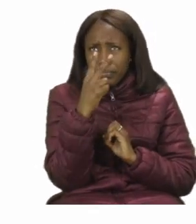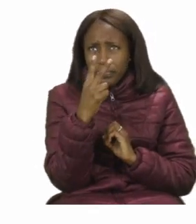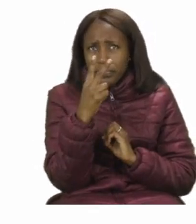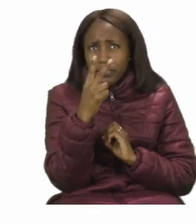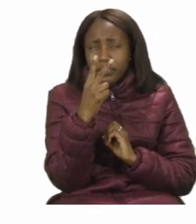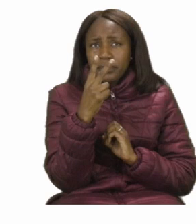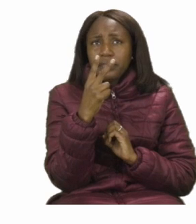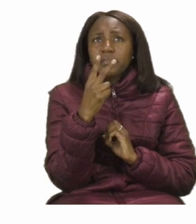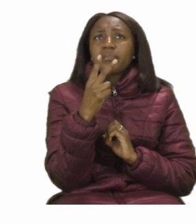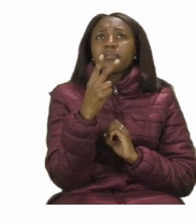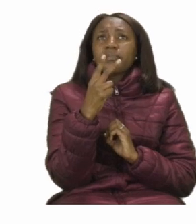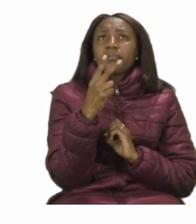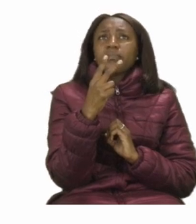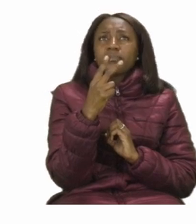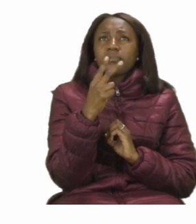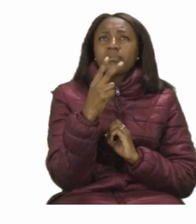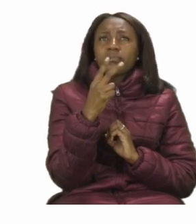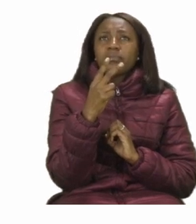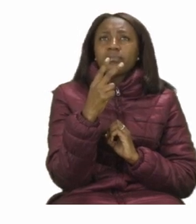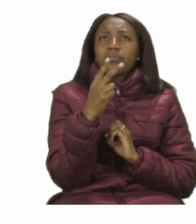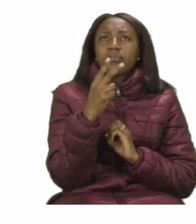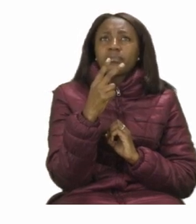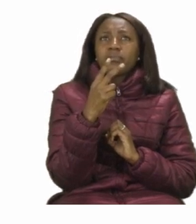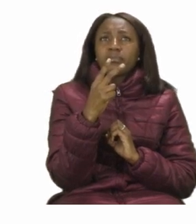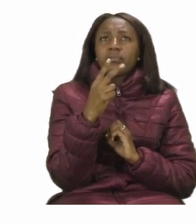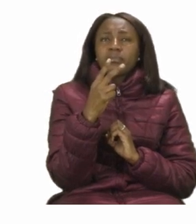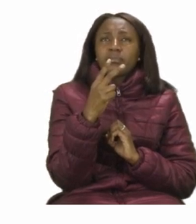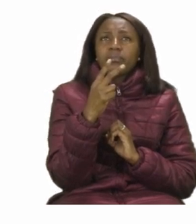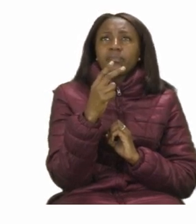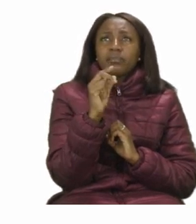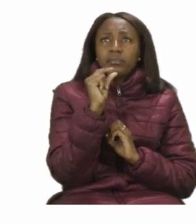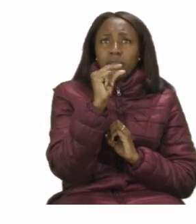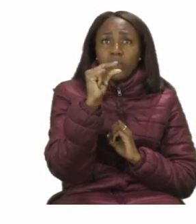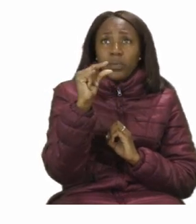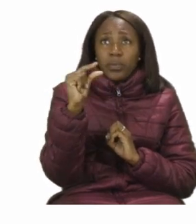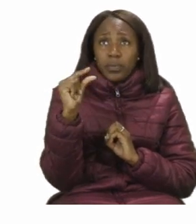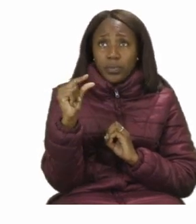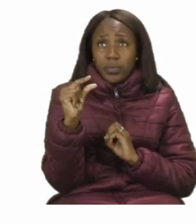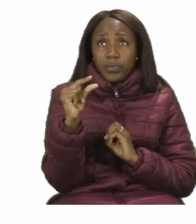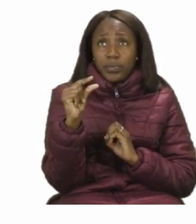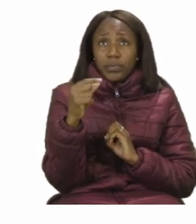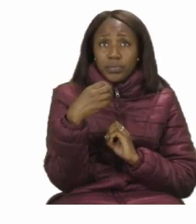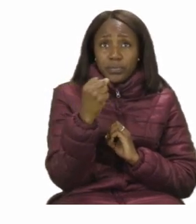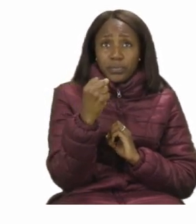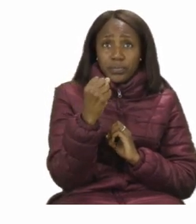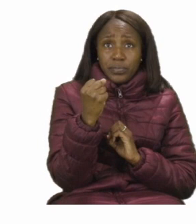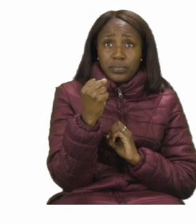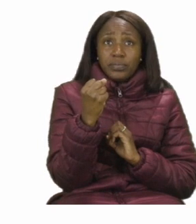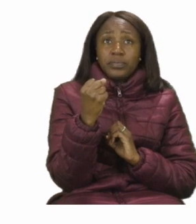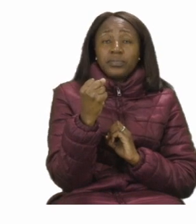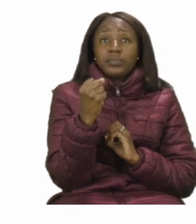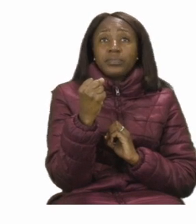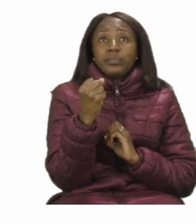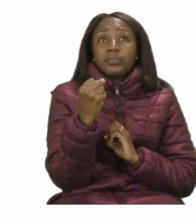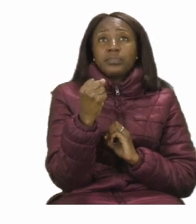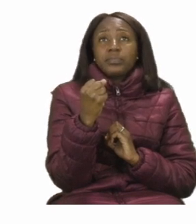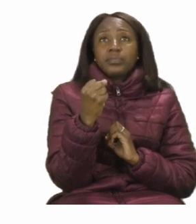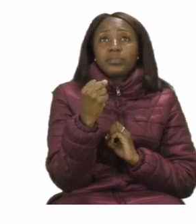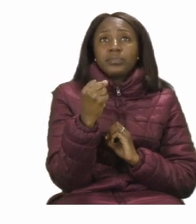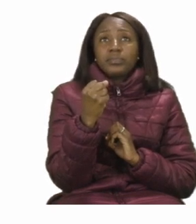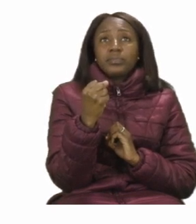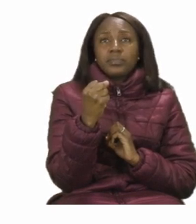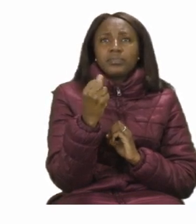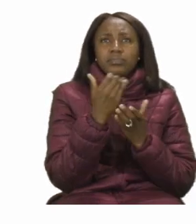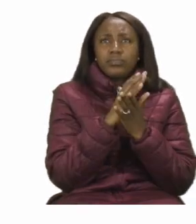will see there are a few words given to you, but they also have a few